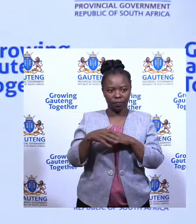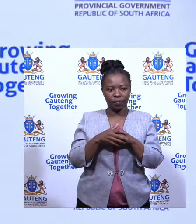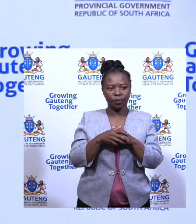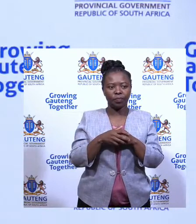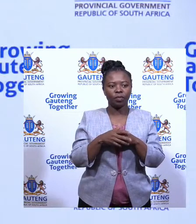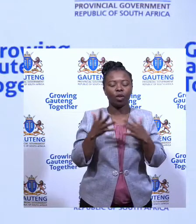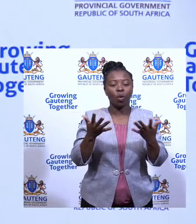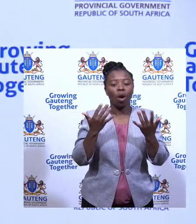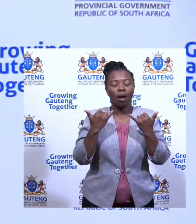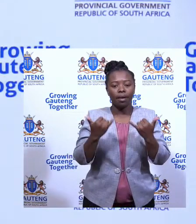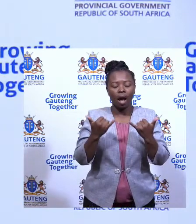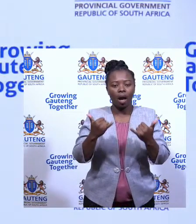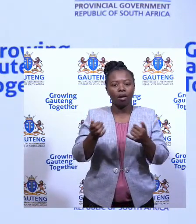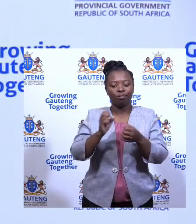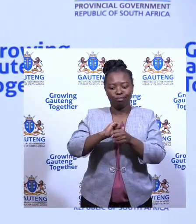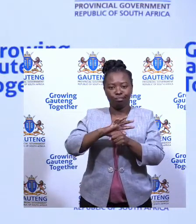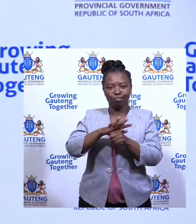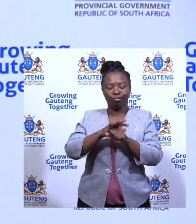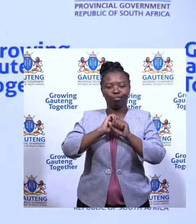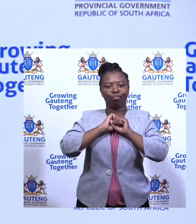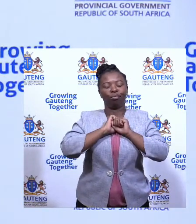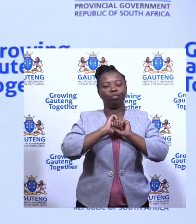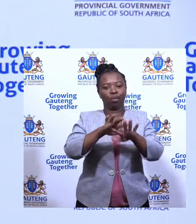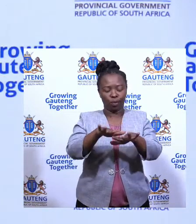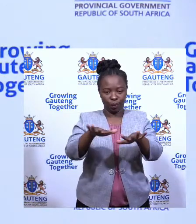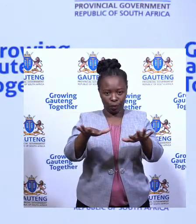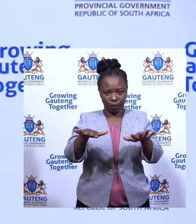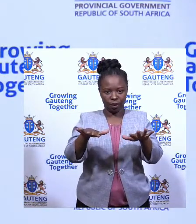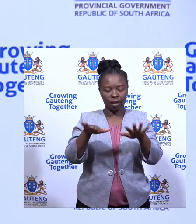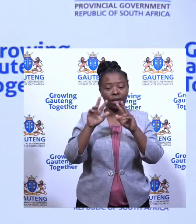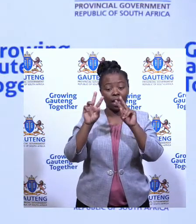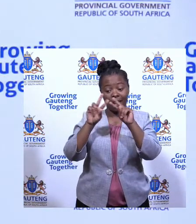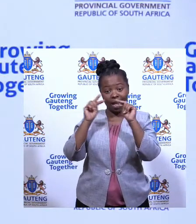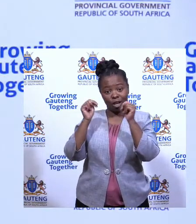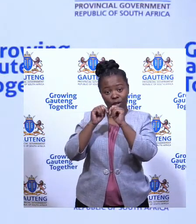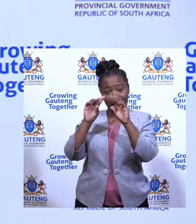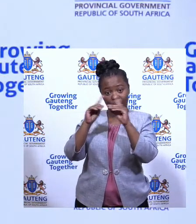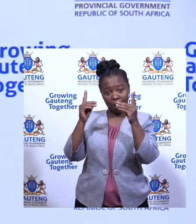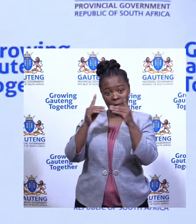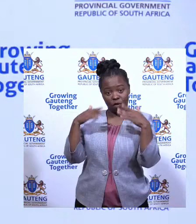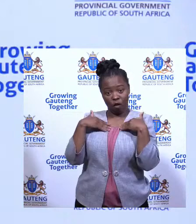the COVID-19 pandemic, the National Department of Health